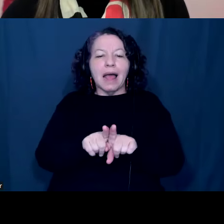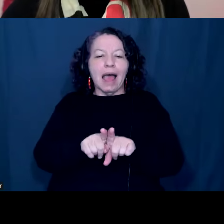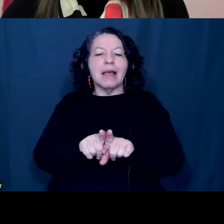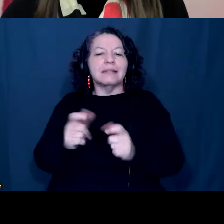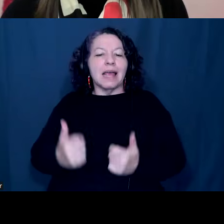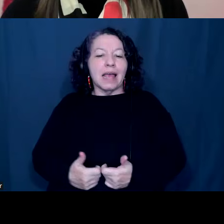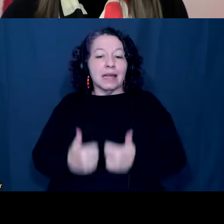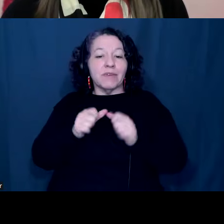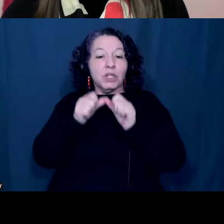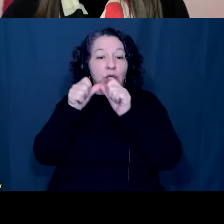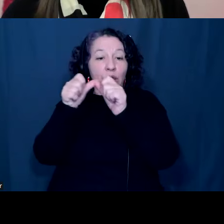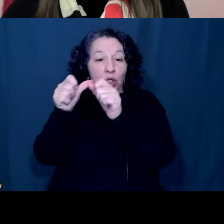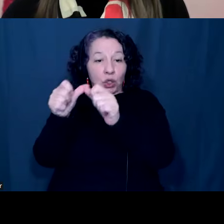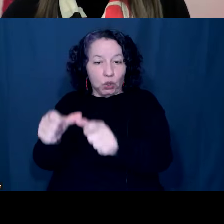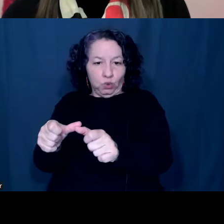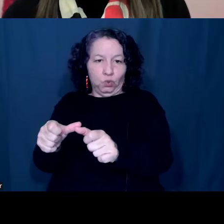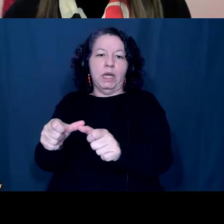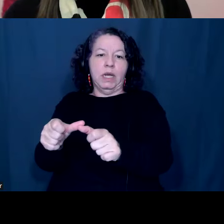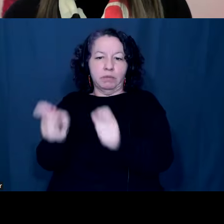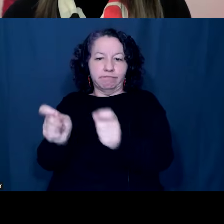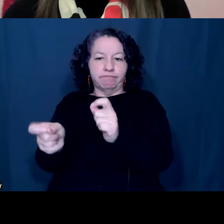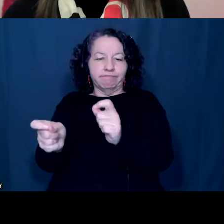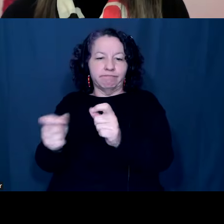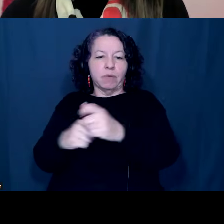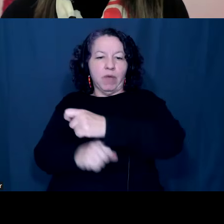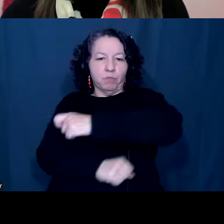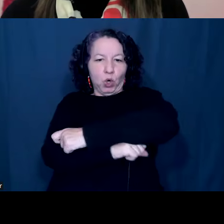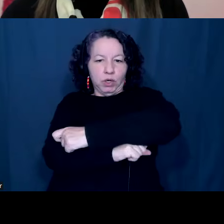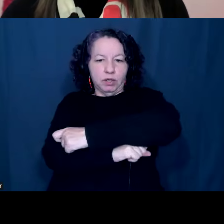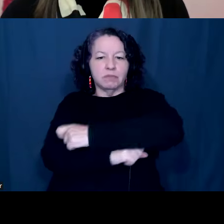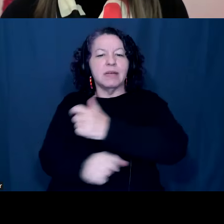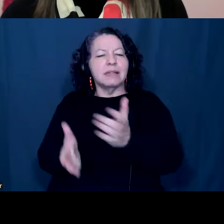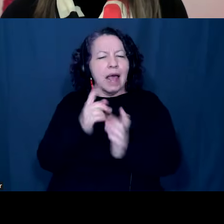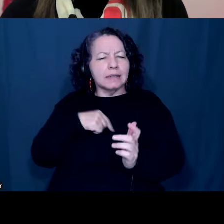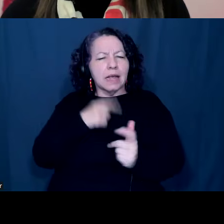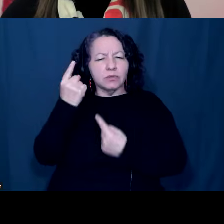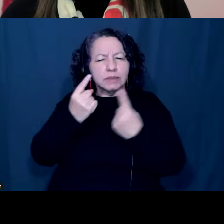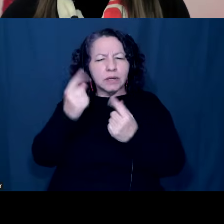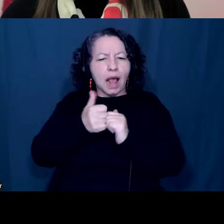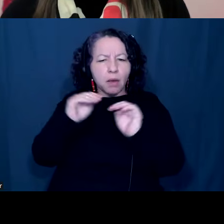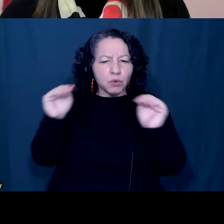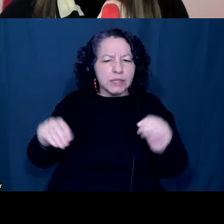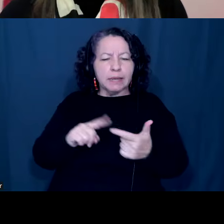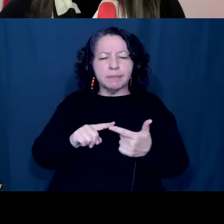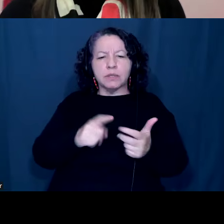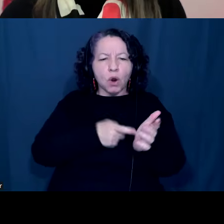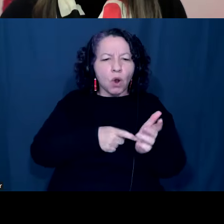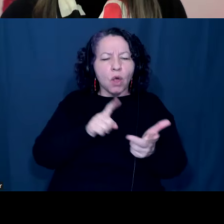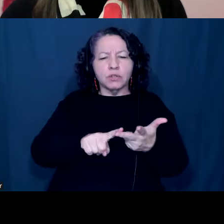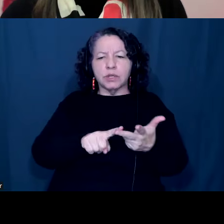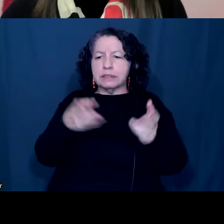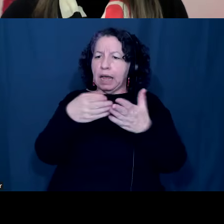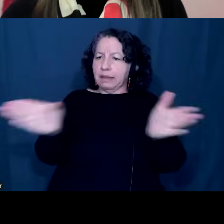A framework that asks us to reflect on how museums, archaeologists, and the